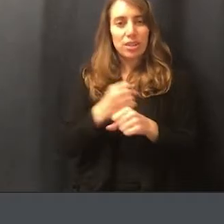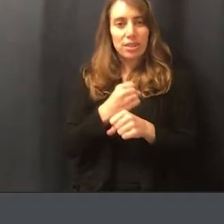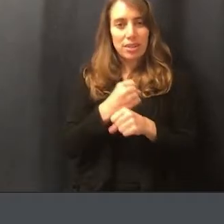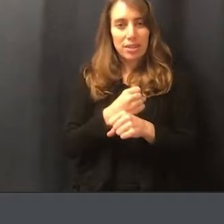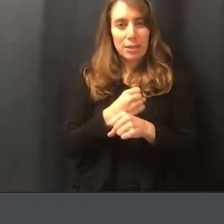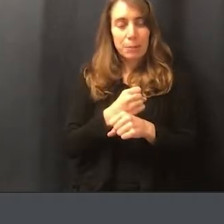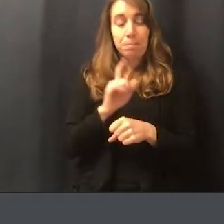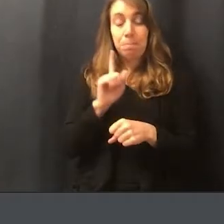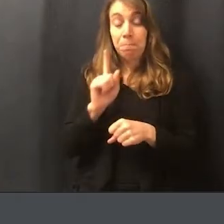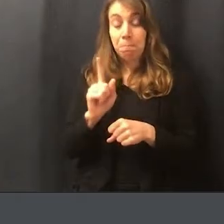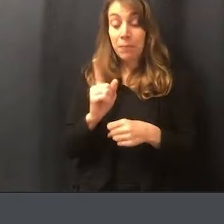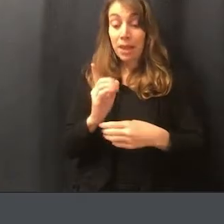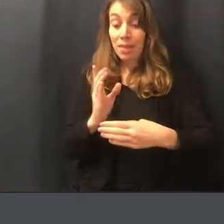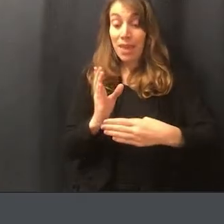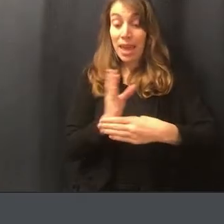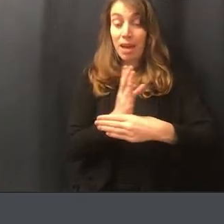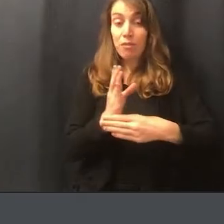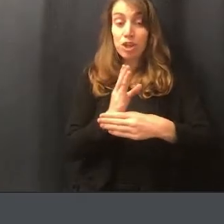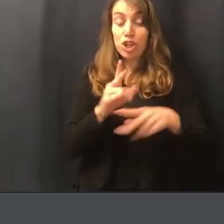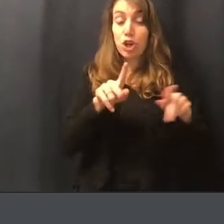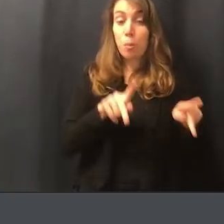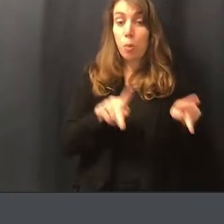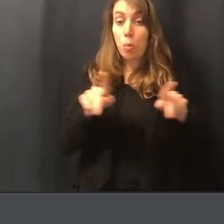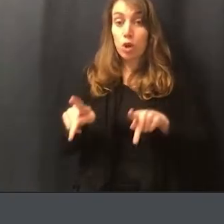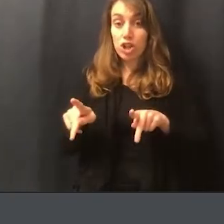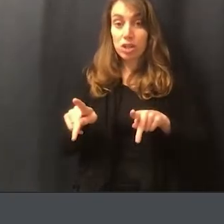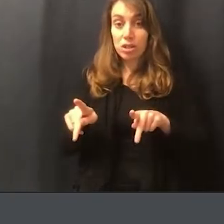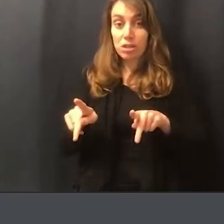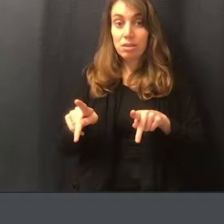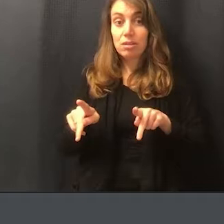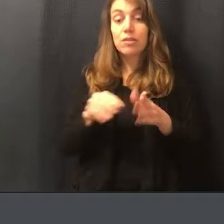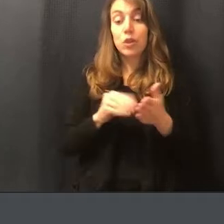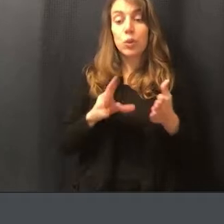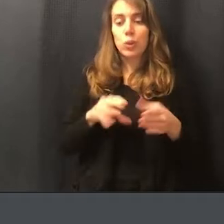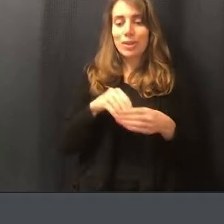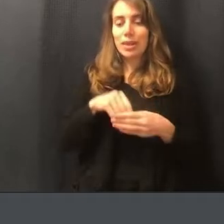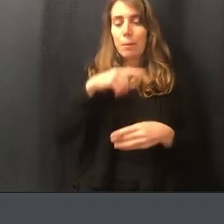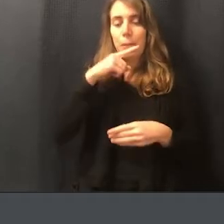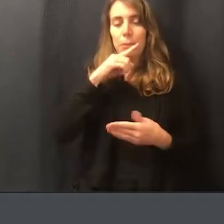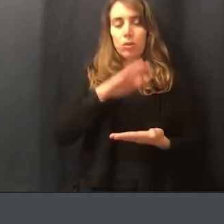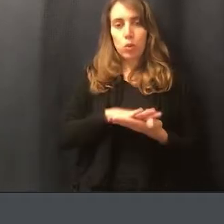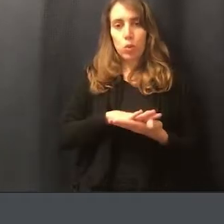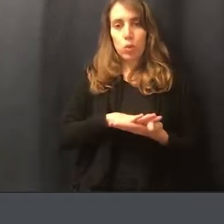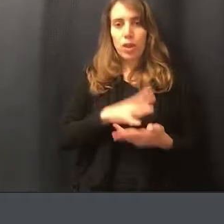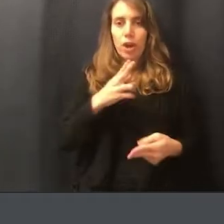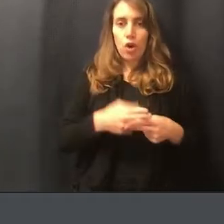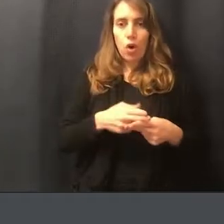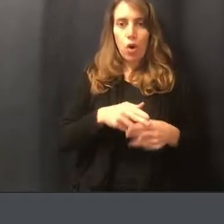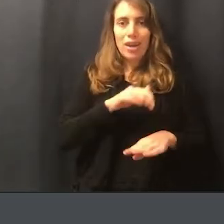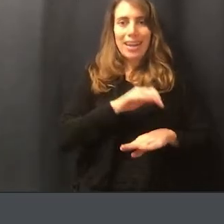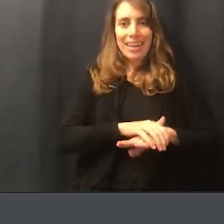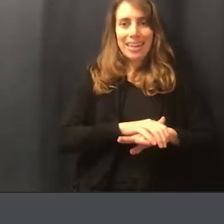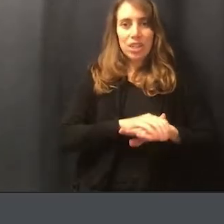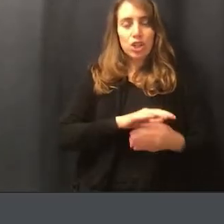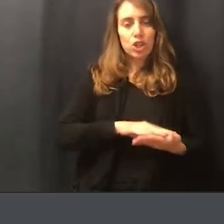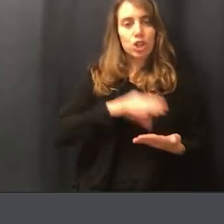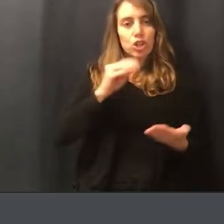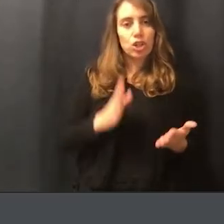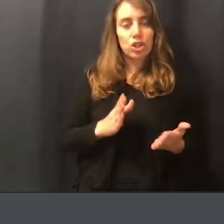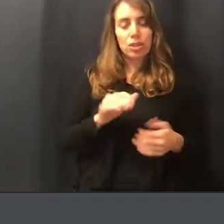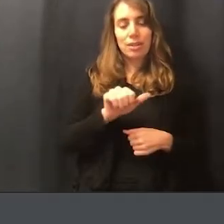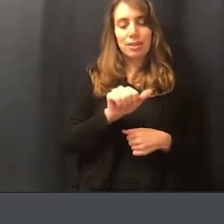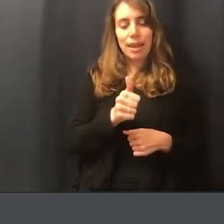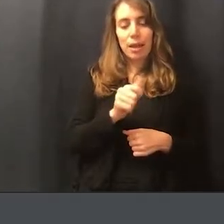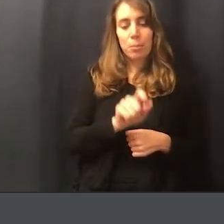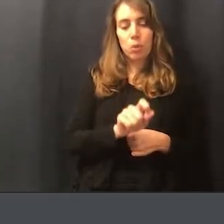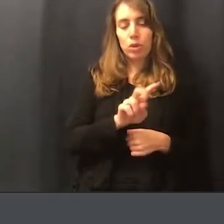average proportion of students in public schools who are designated as English learners is 10.2% around the